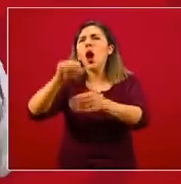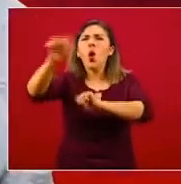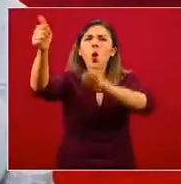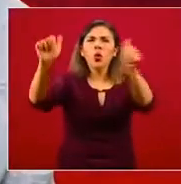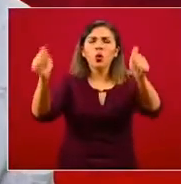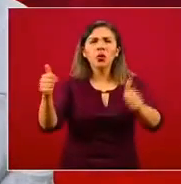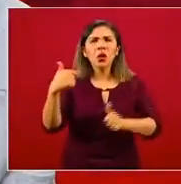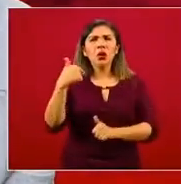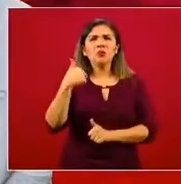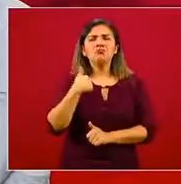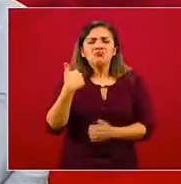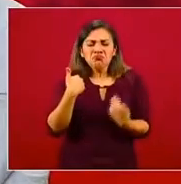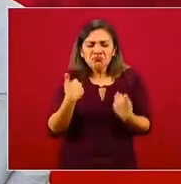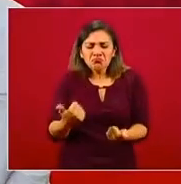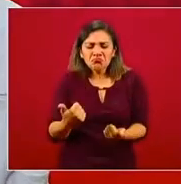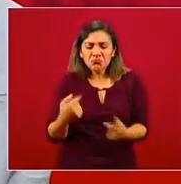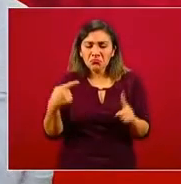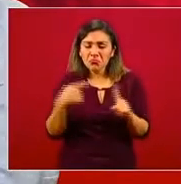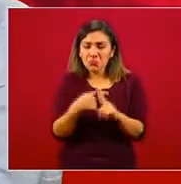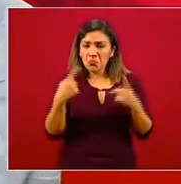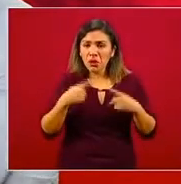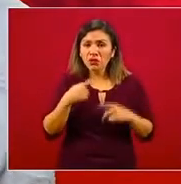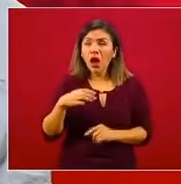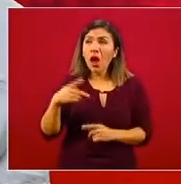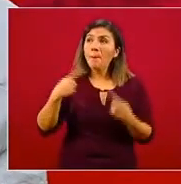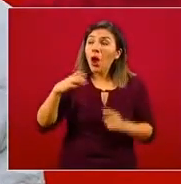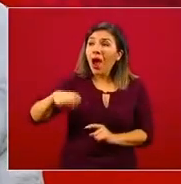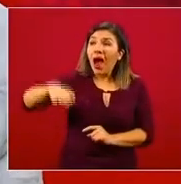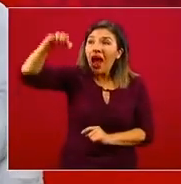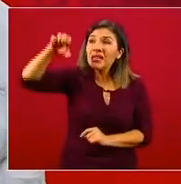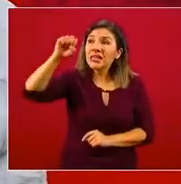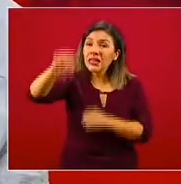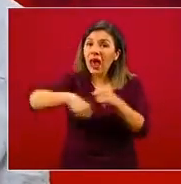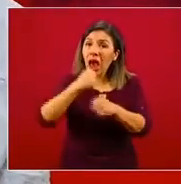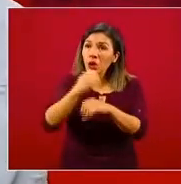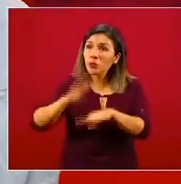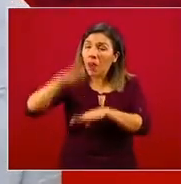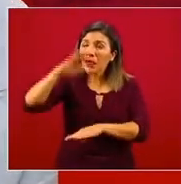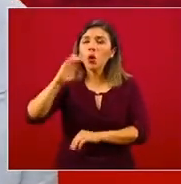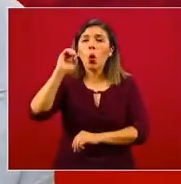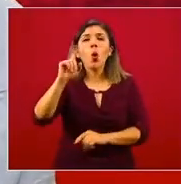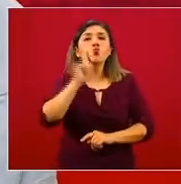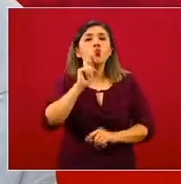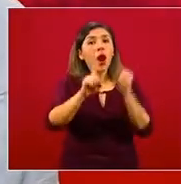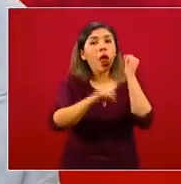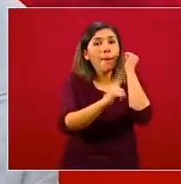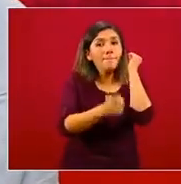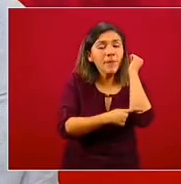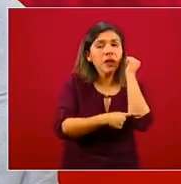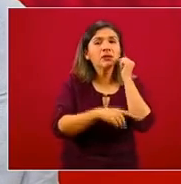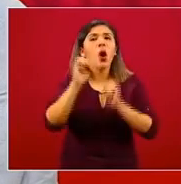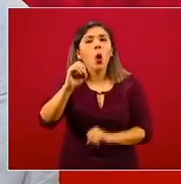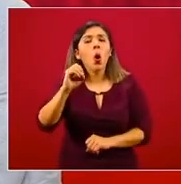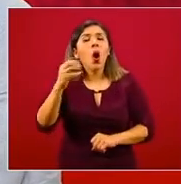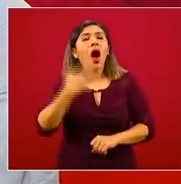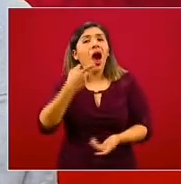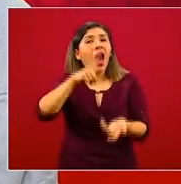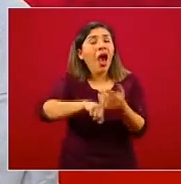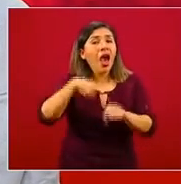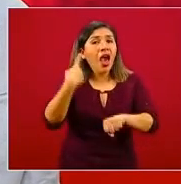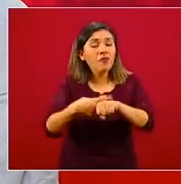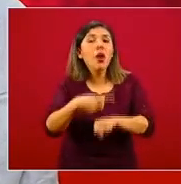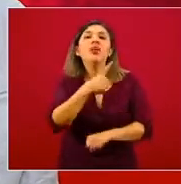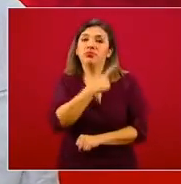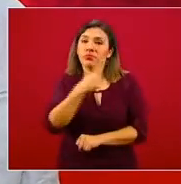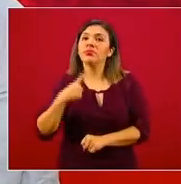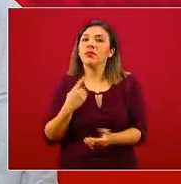we're saying tiene here claro que adultos or mayores de 60, elsewhere, mujeres you know that embarazadas y personas the con elderly, enfermedades crónicas pregnant women, deben or